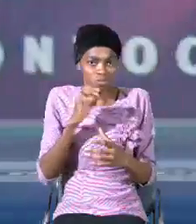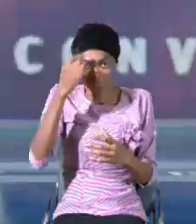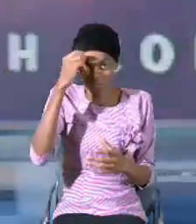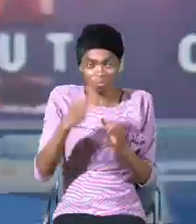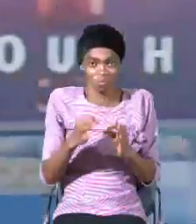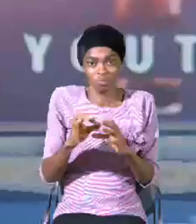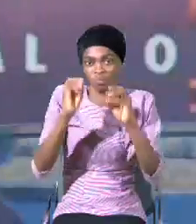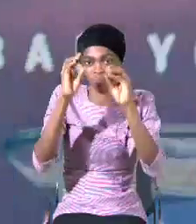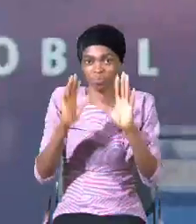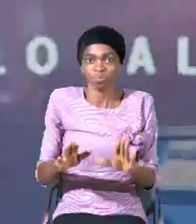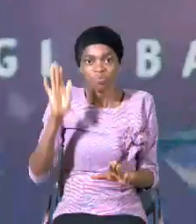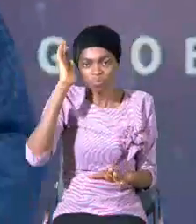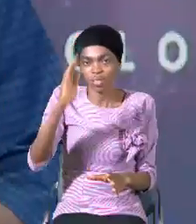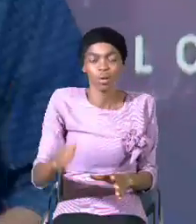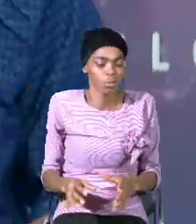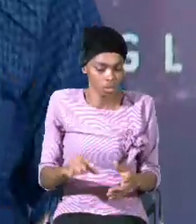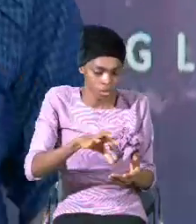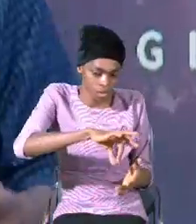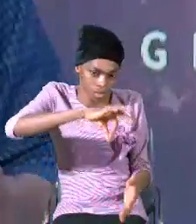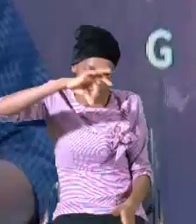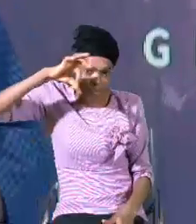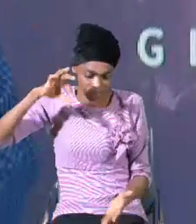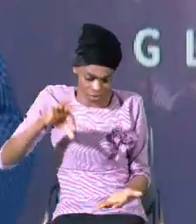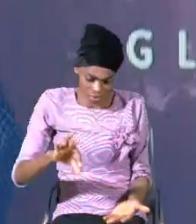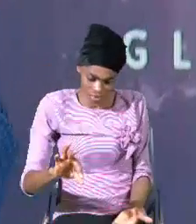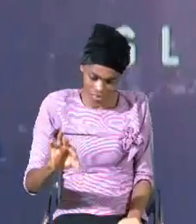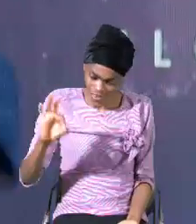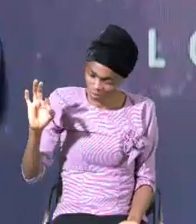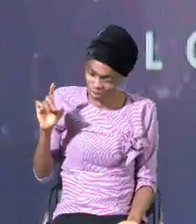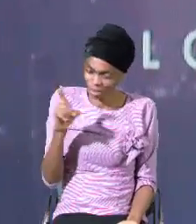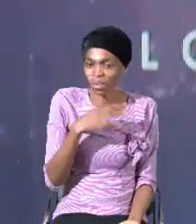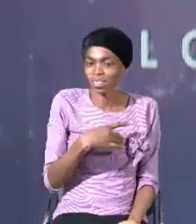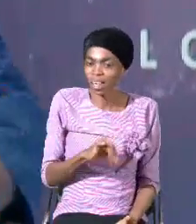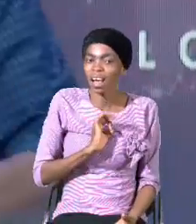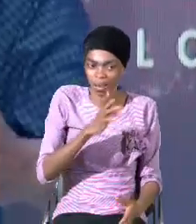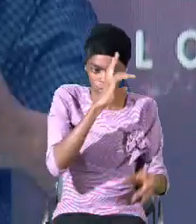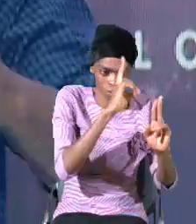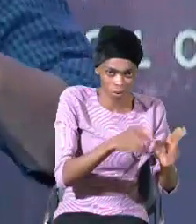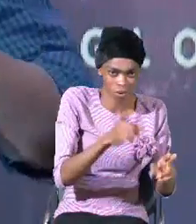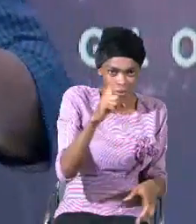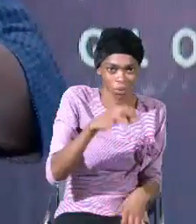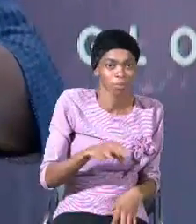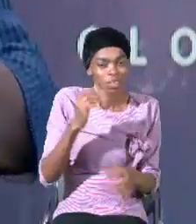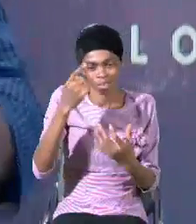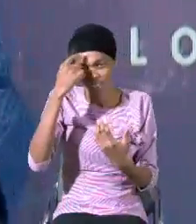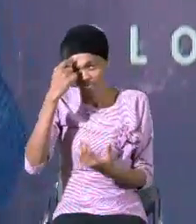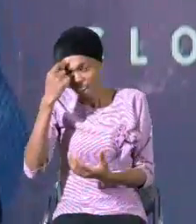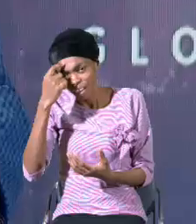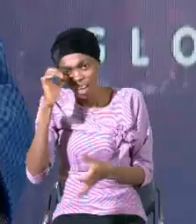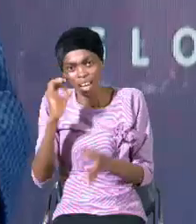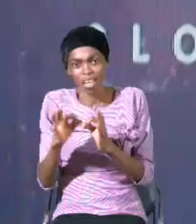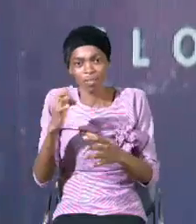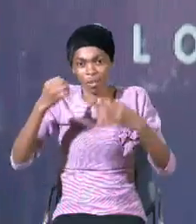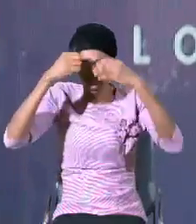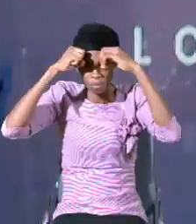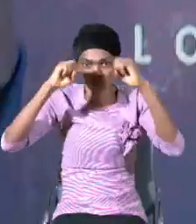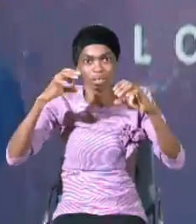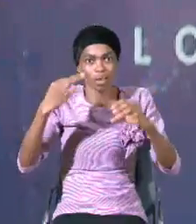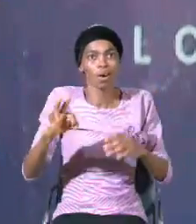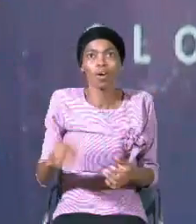looking for you and they single you out, I will honor you? Can you think if the president of the